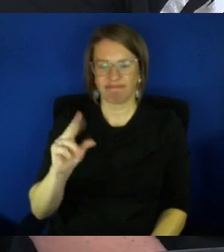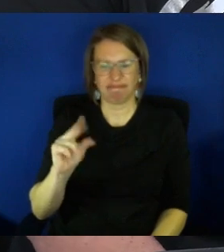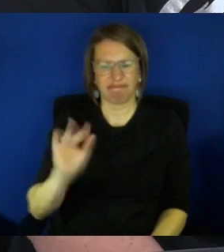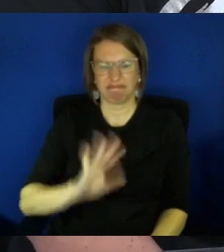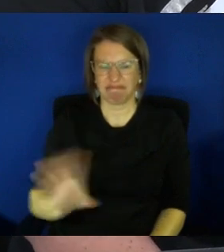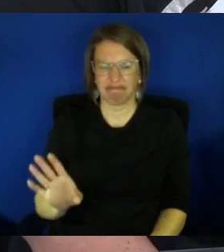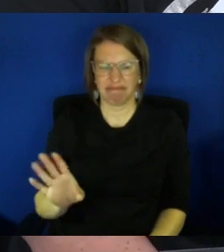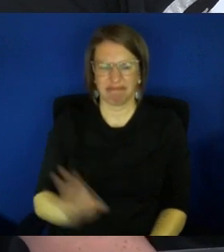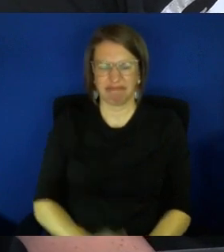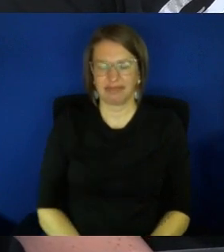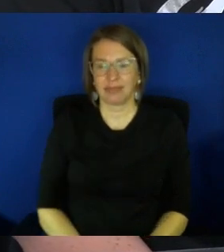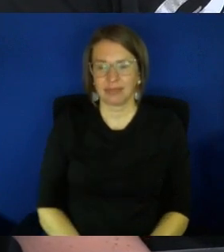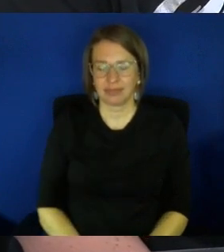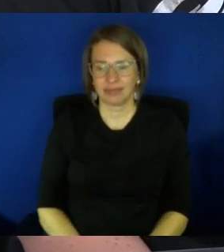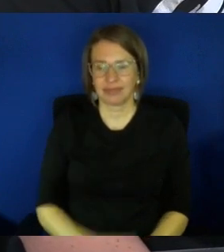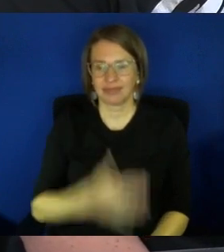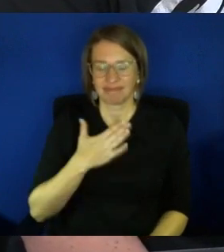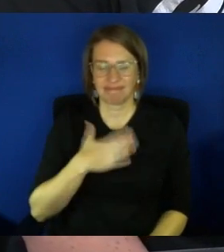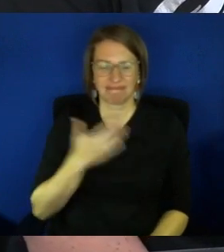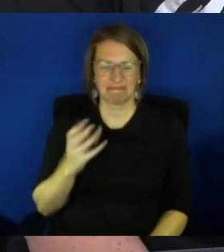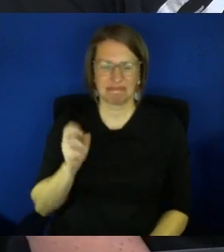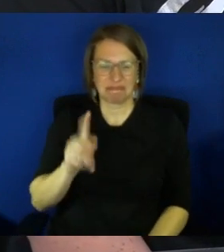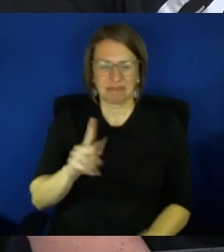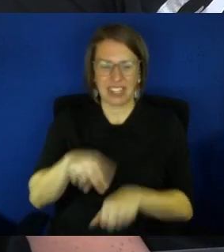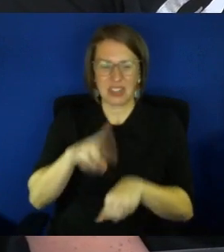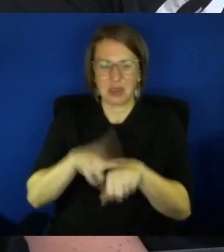I just would be glad to get back to normal